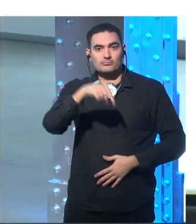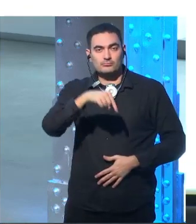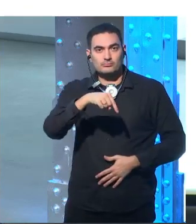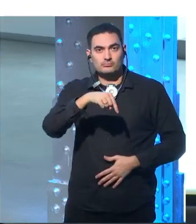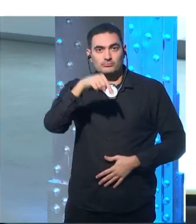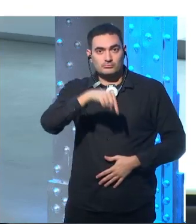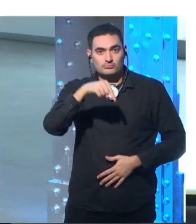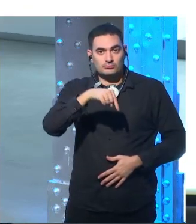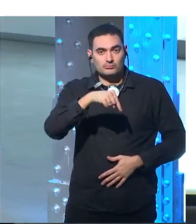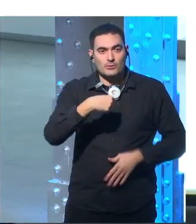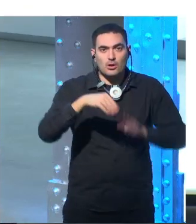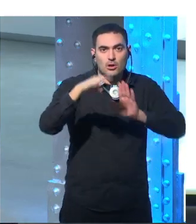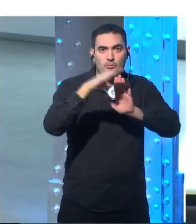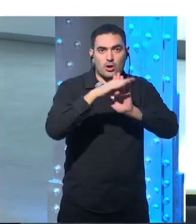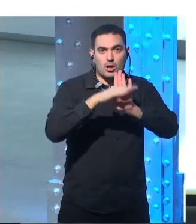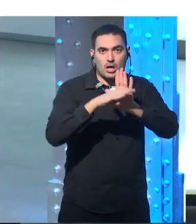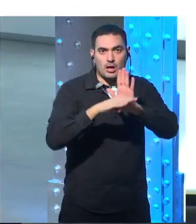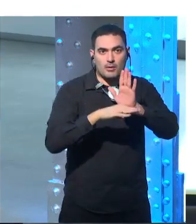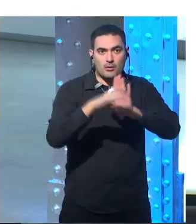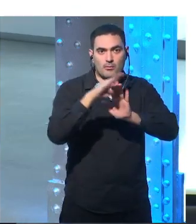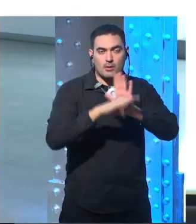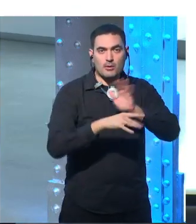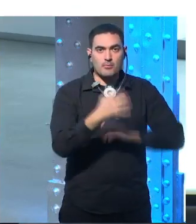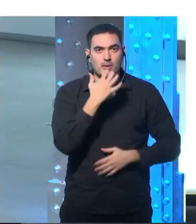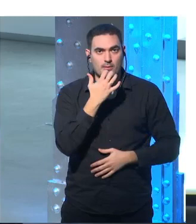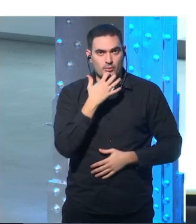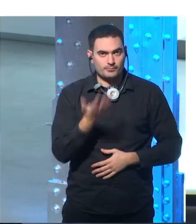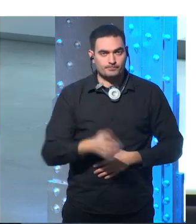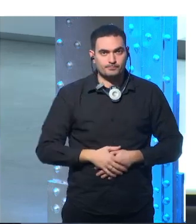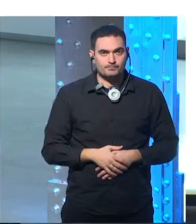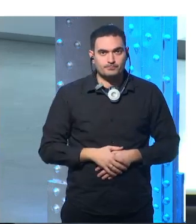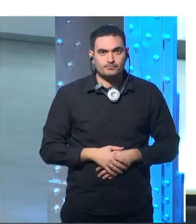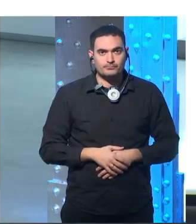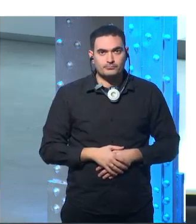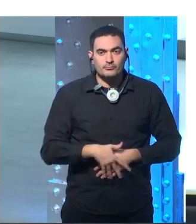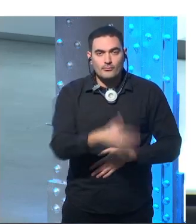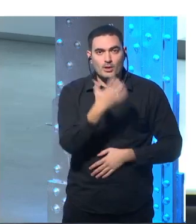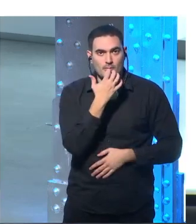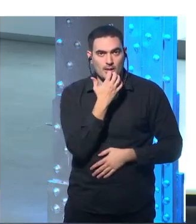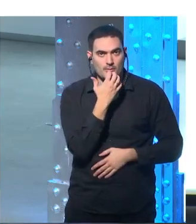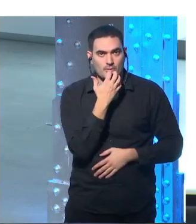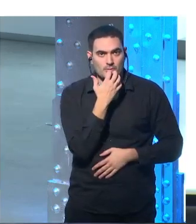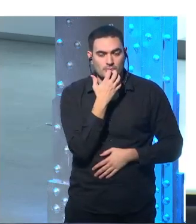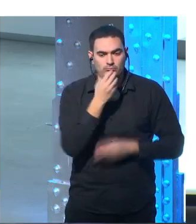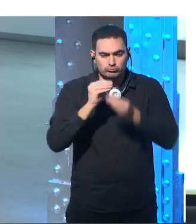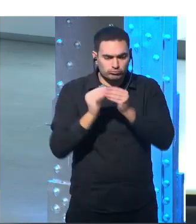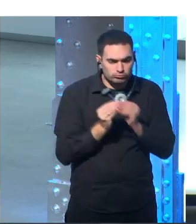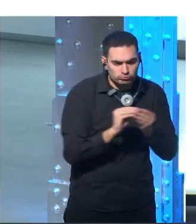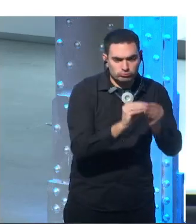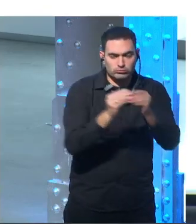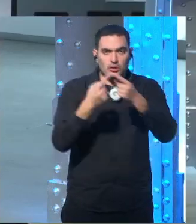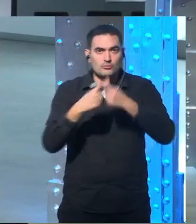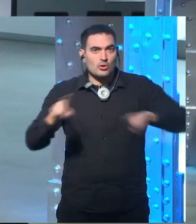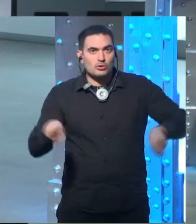classical music, and there are a few people that seem to enjoy it, and there are drawing machines actually. There are dumb paintings